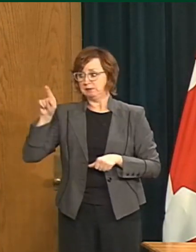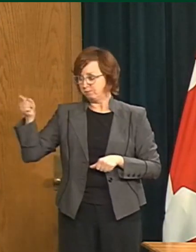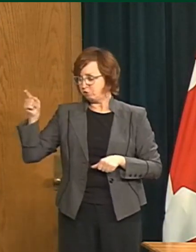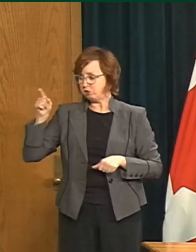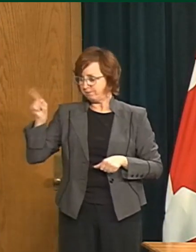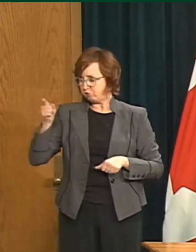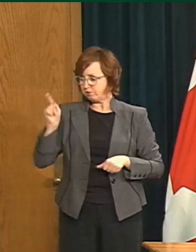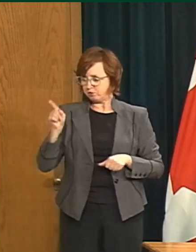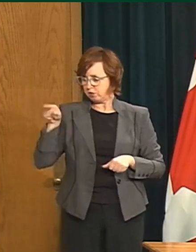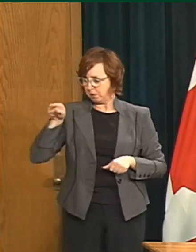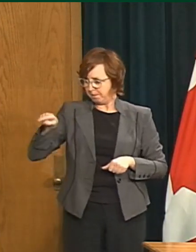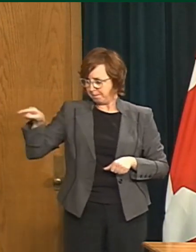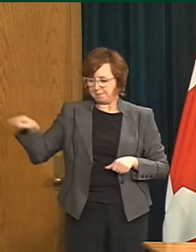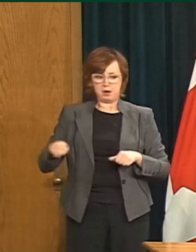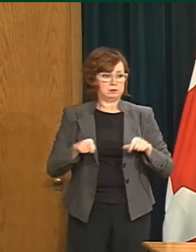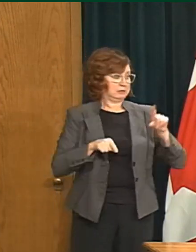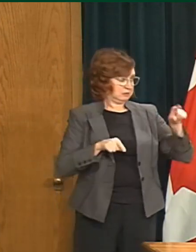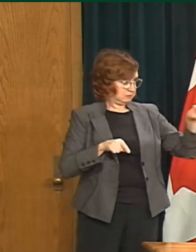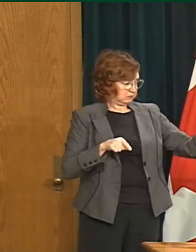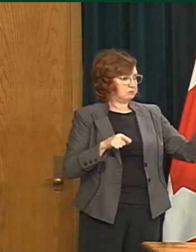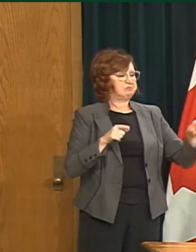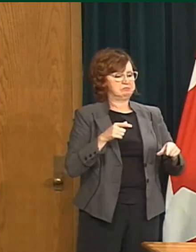think there's a couple of things that I think